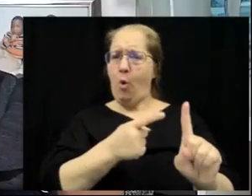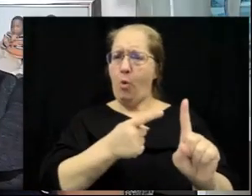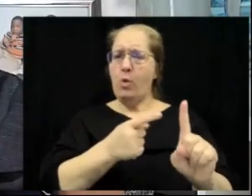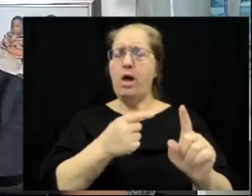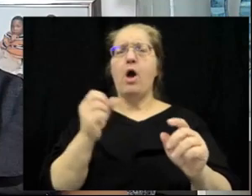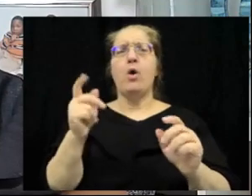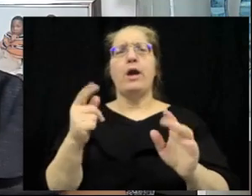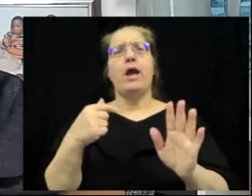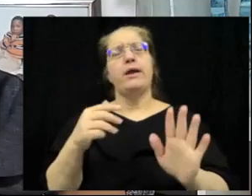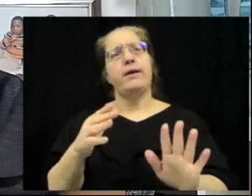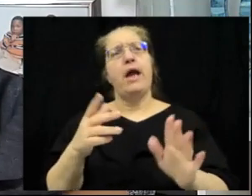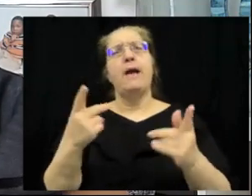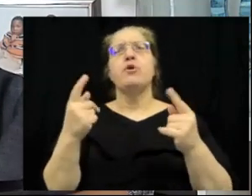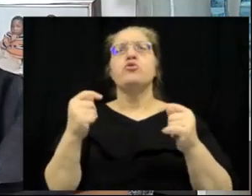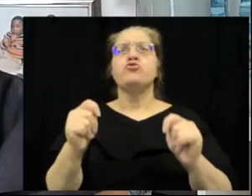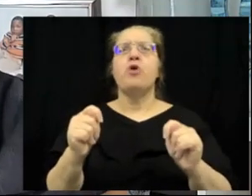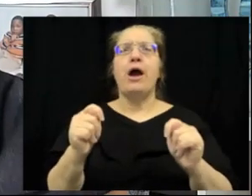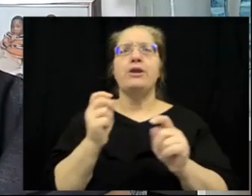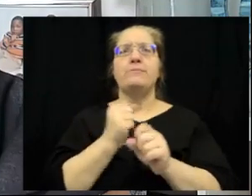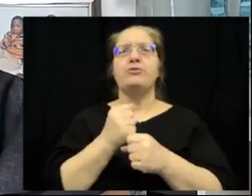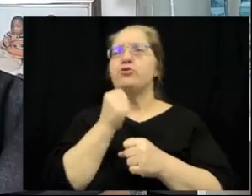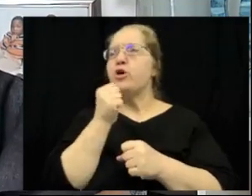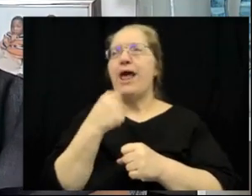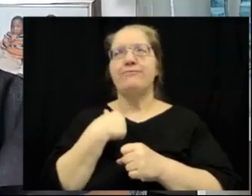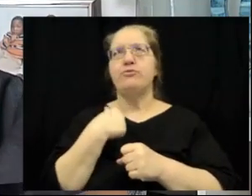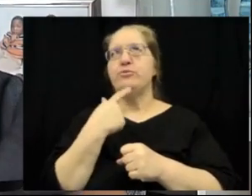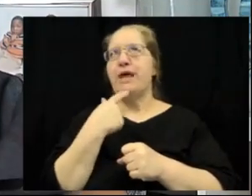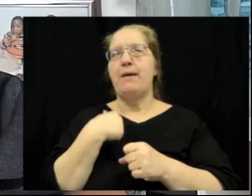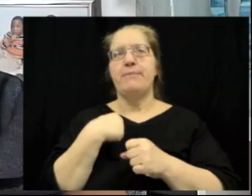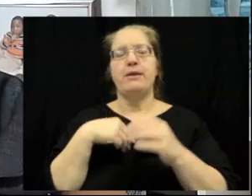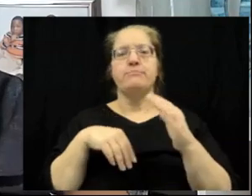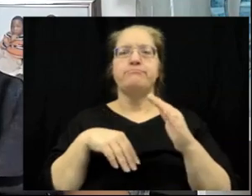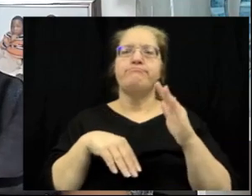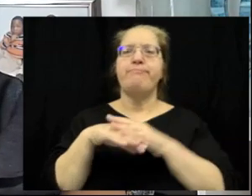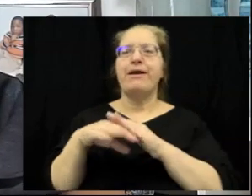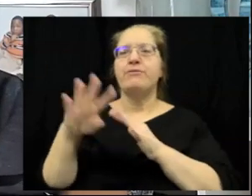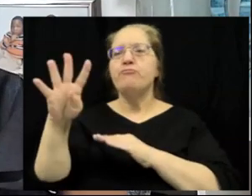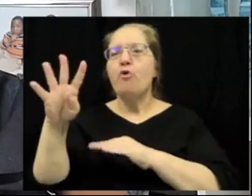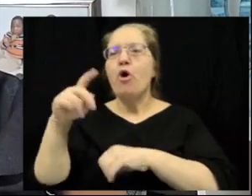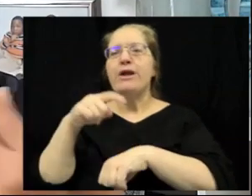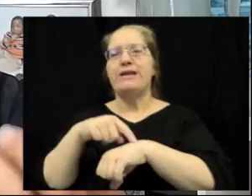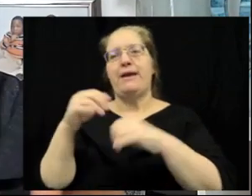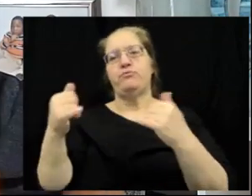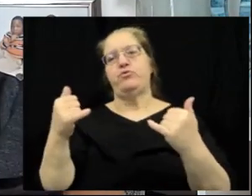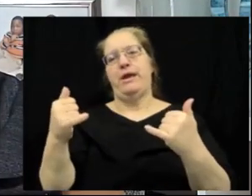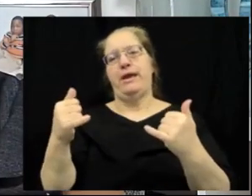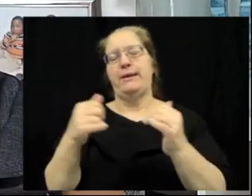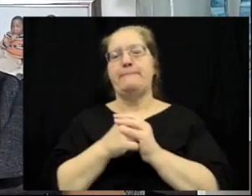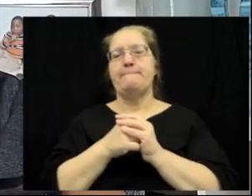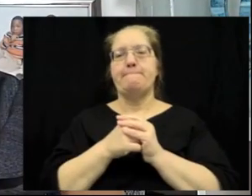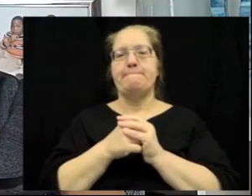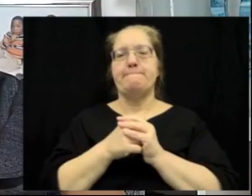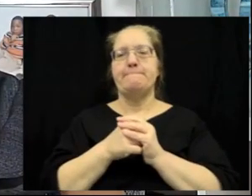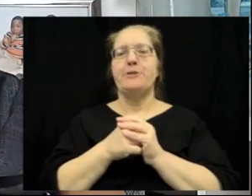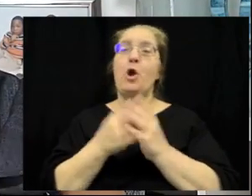try that she won't have to say it to me but 4 times today. Like if I can get it just to 4. So helping it be more